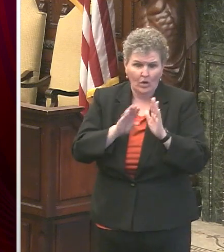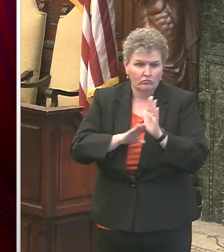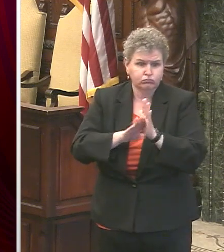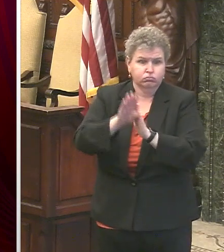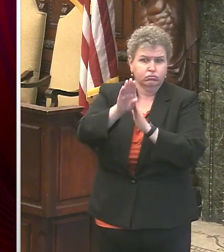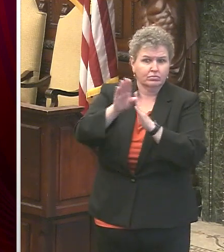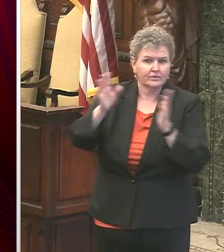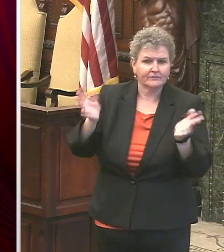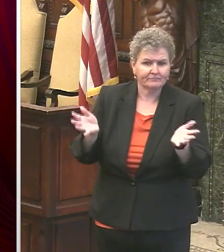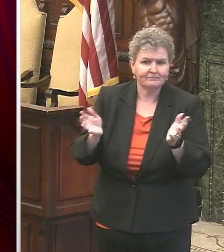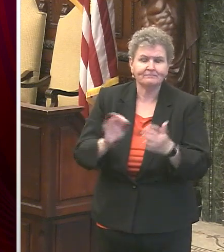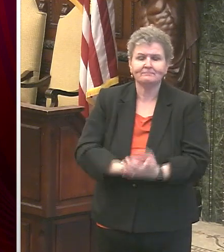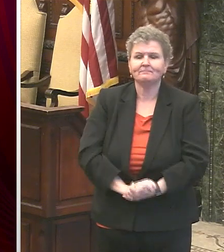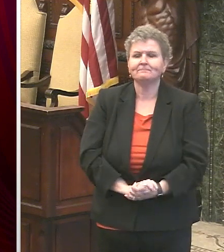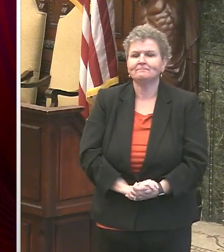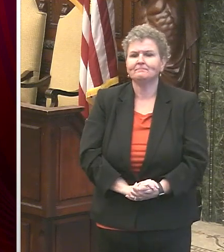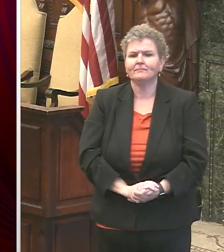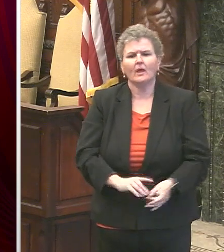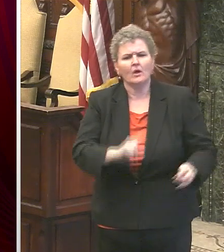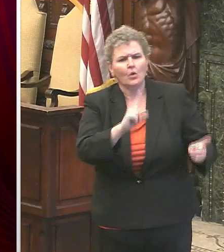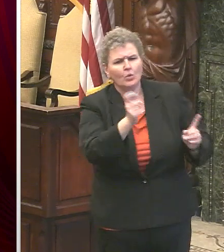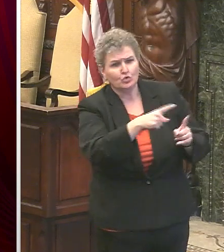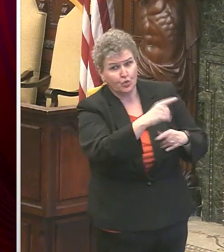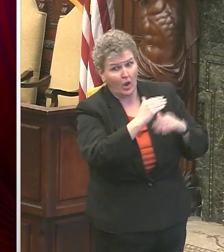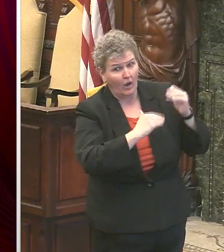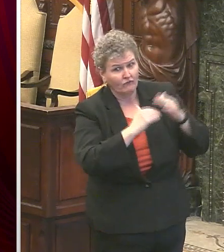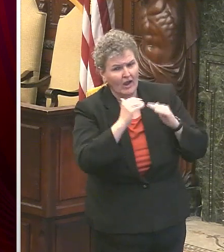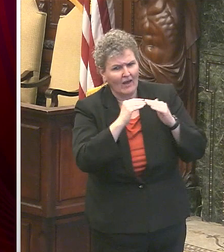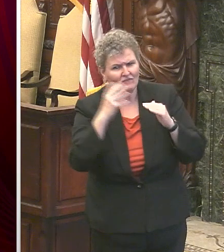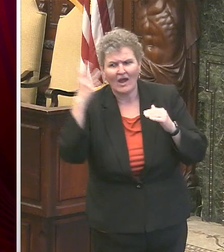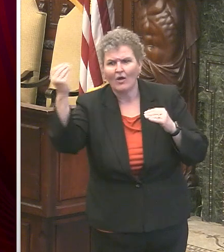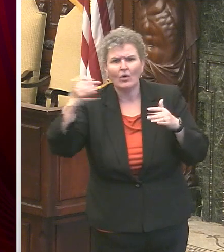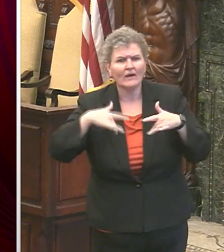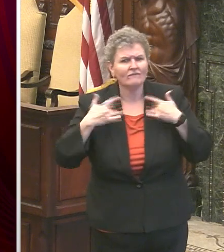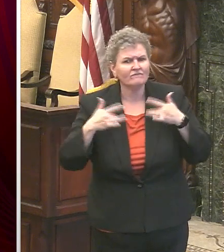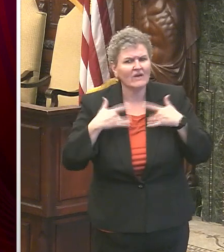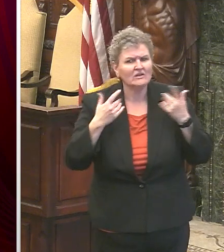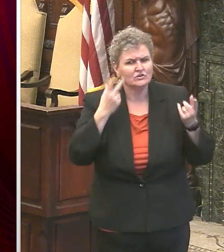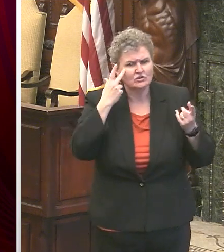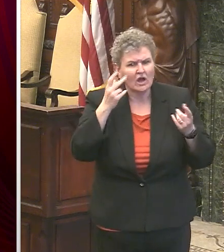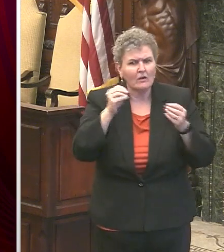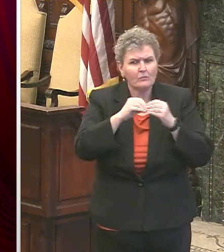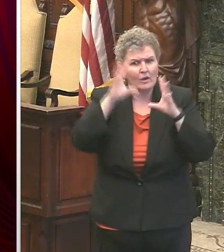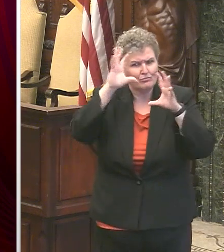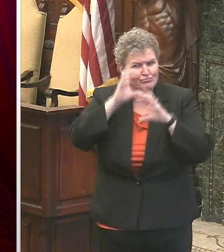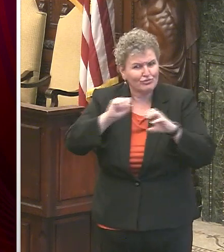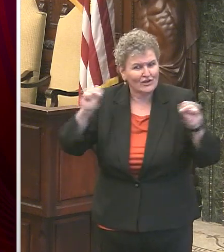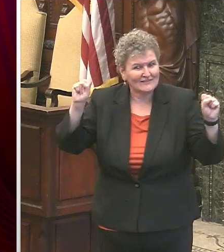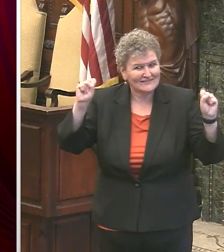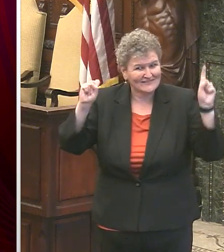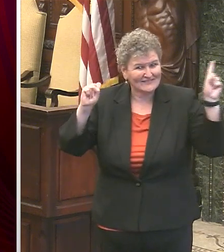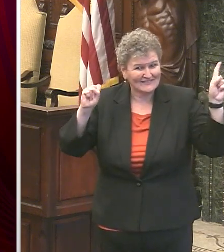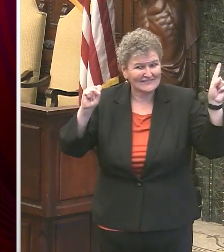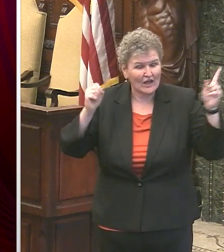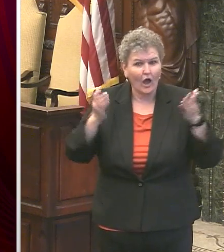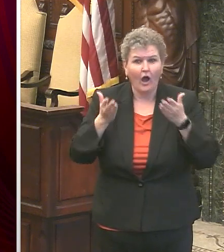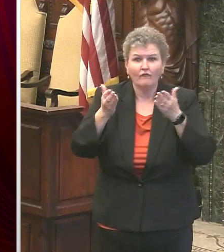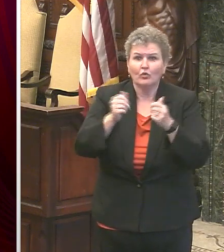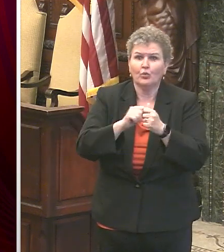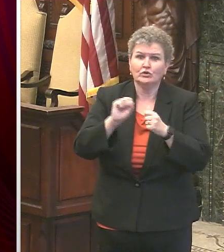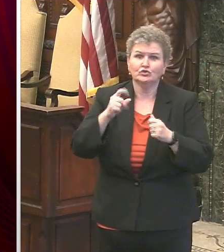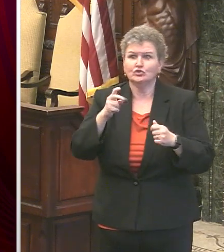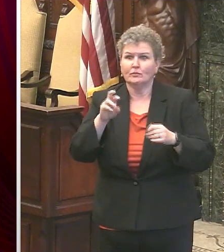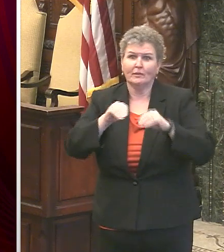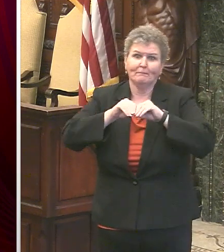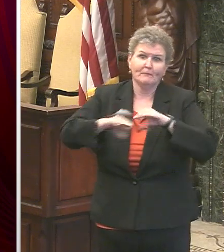your comfort level with outside events, we've seen the president cause a super spreader event, and we've seen these events at